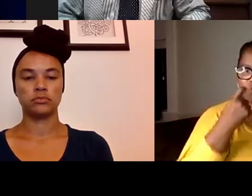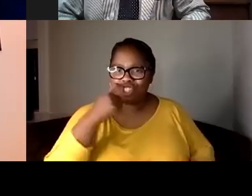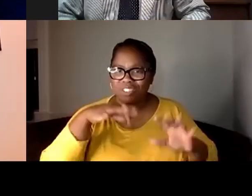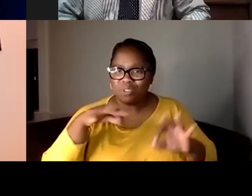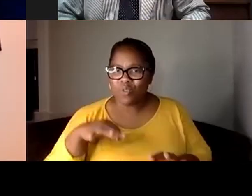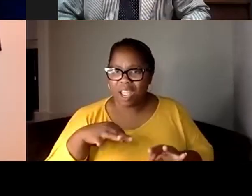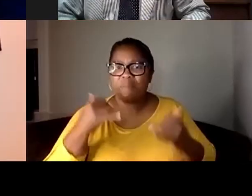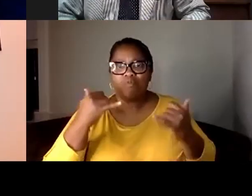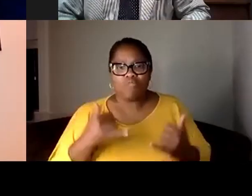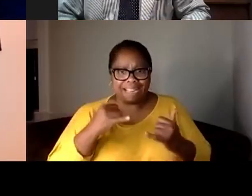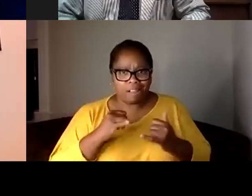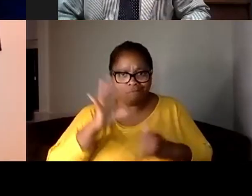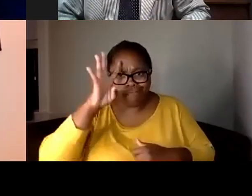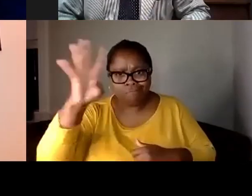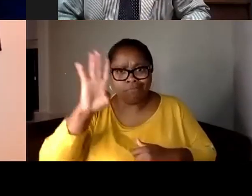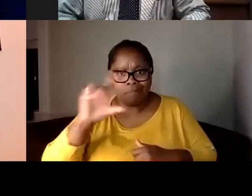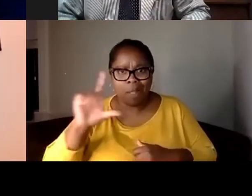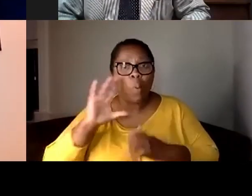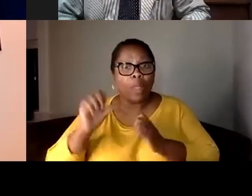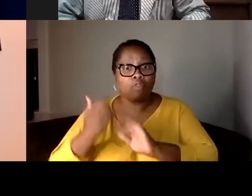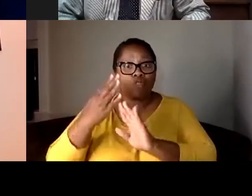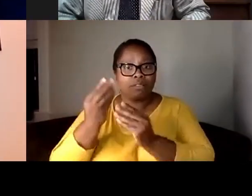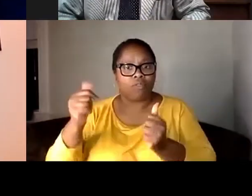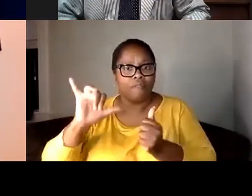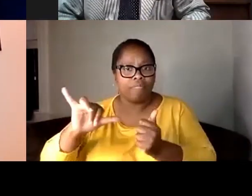formulated, it does directly address those situations.